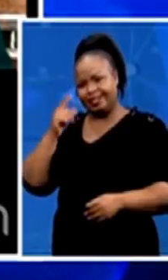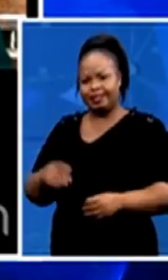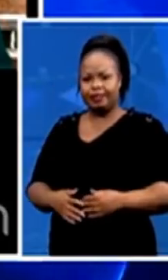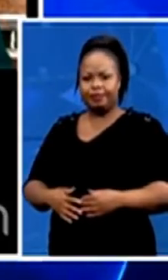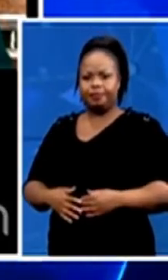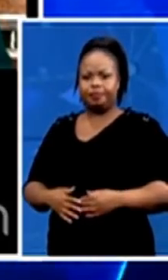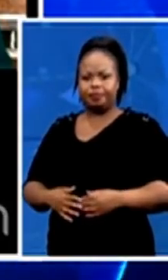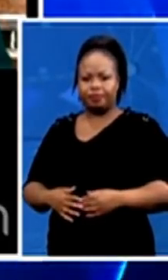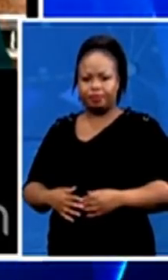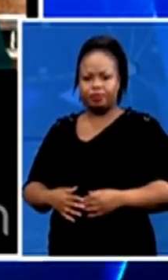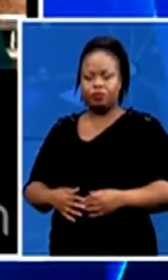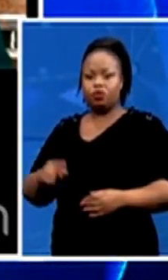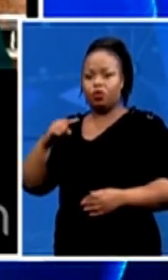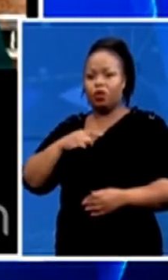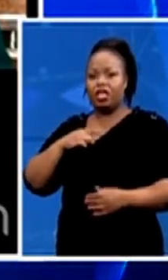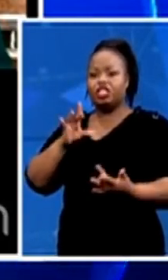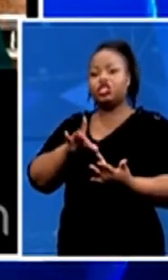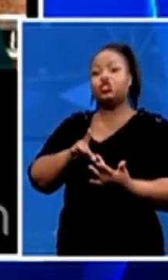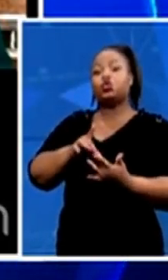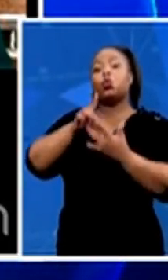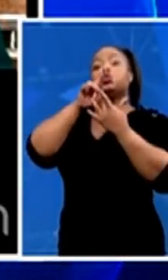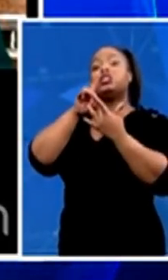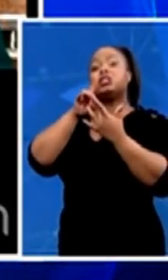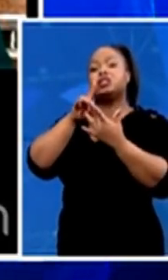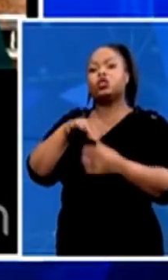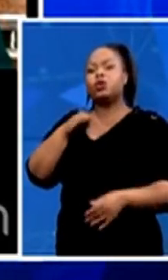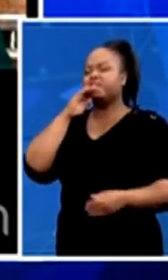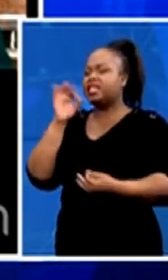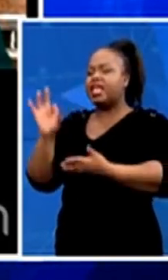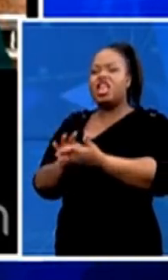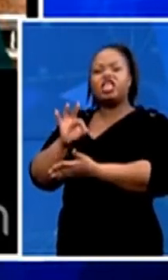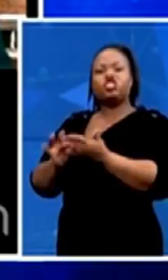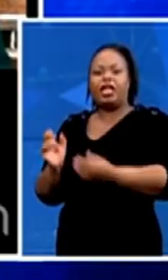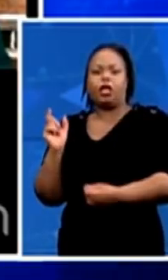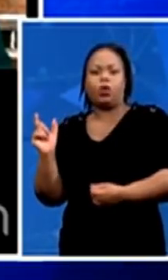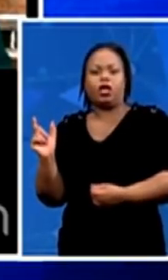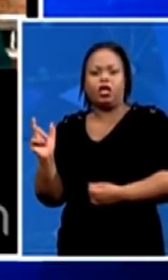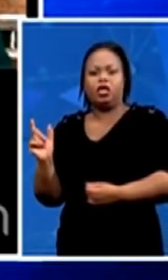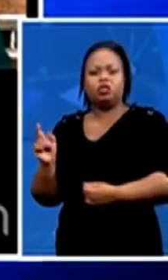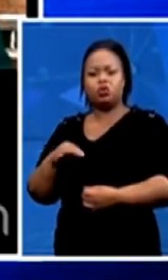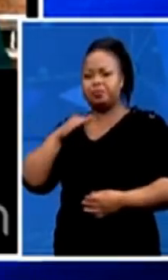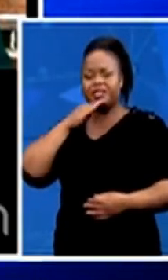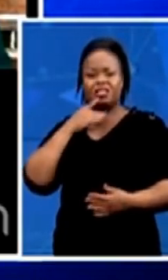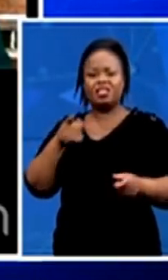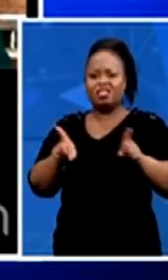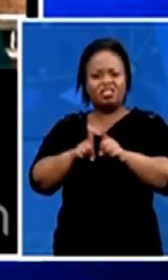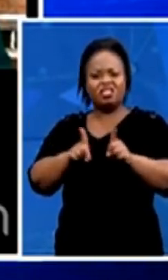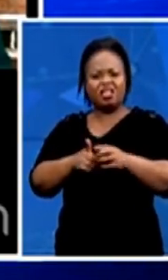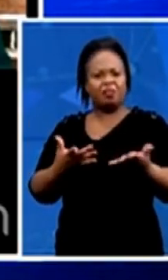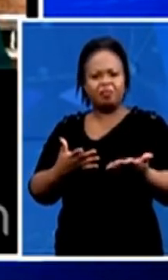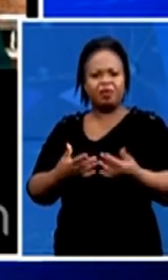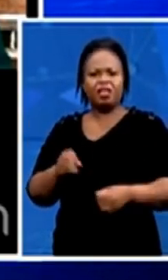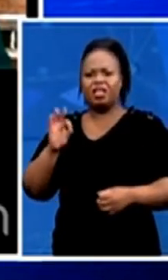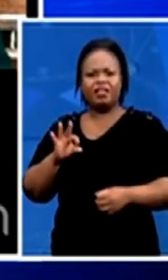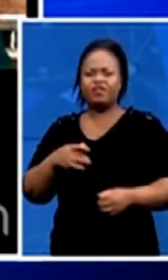in law means the same thing as condonation, waiver, estoppel, acquiescence, whatever you call it. There are many words,